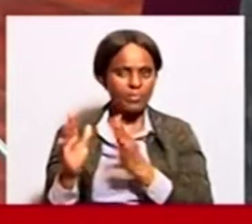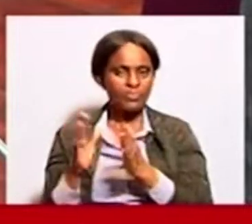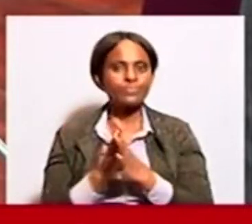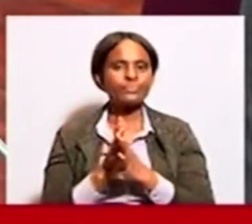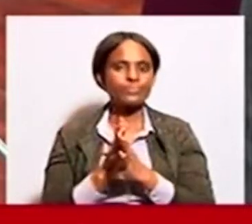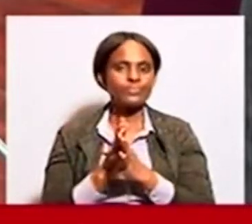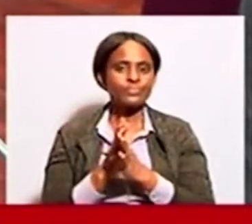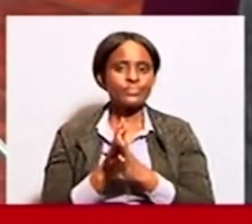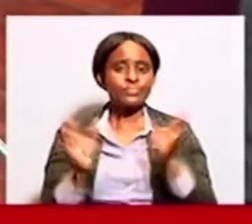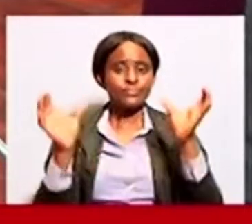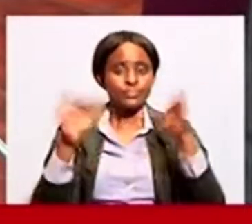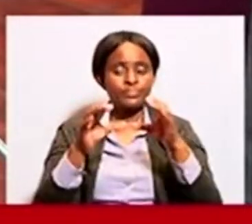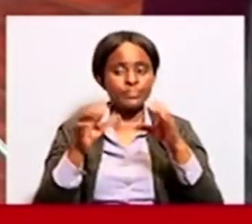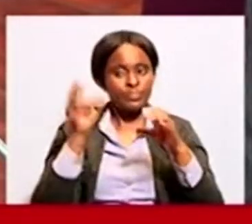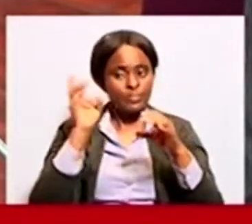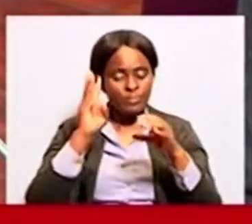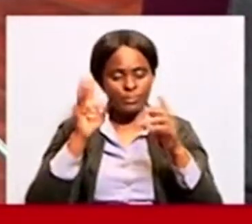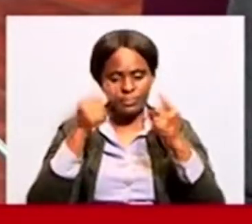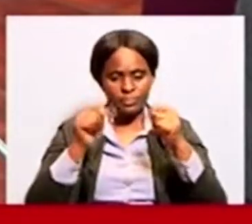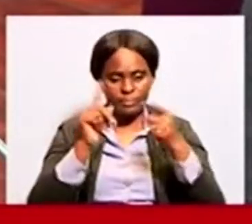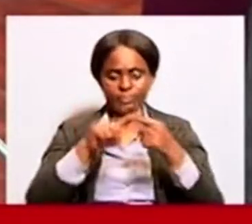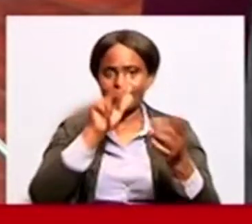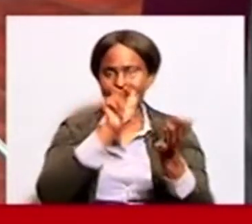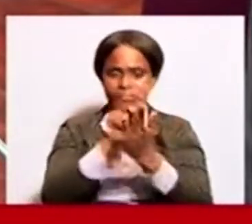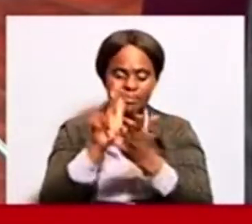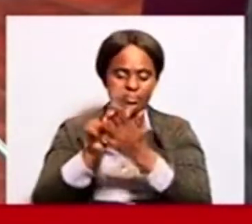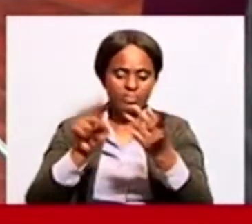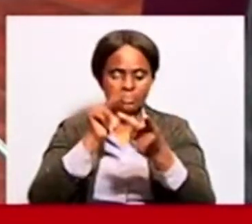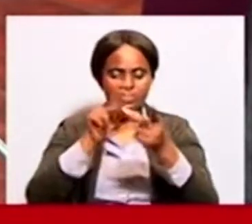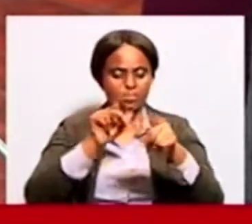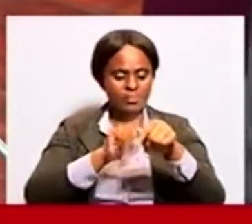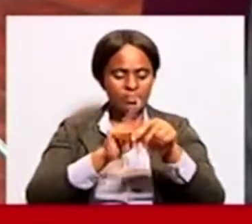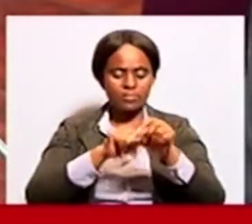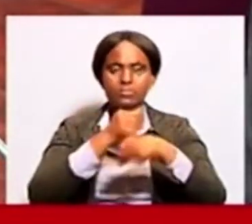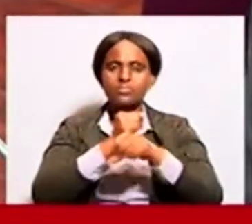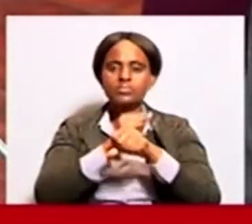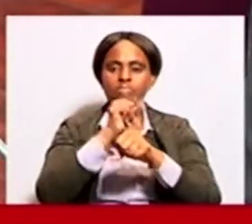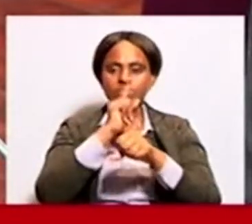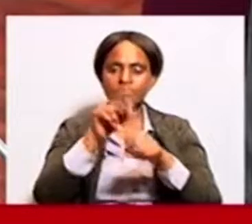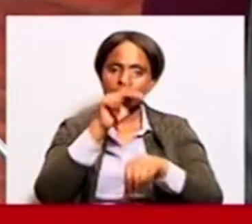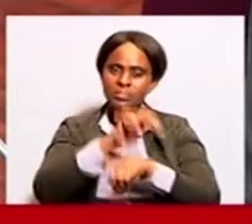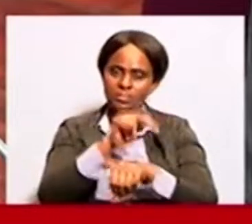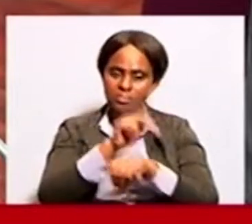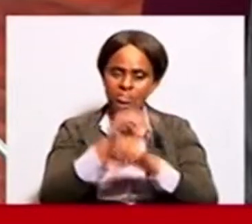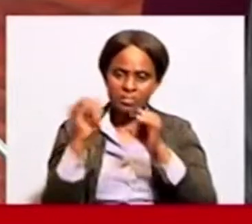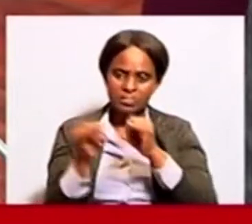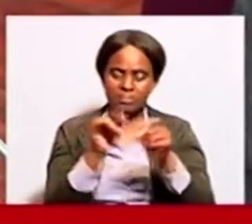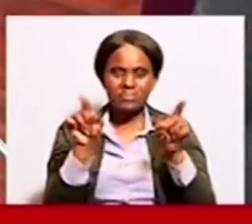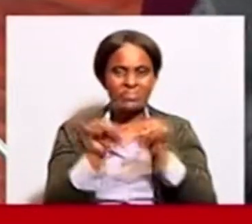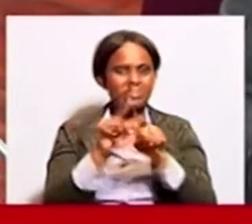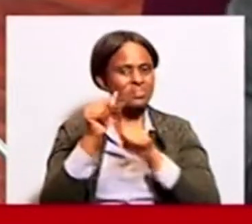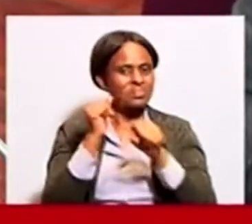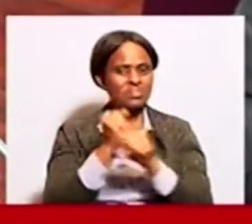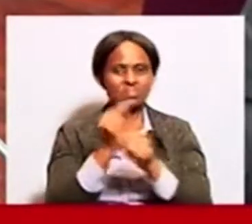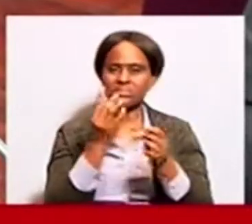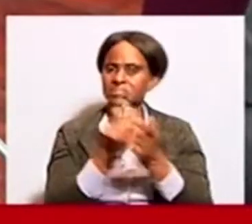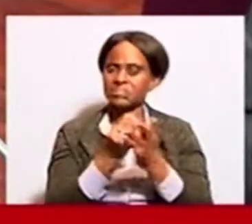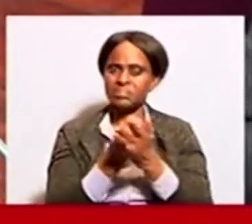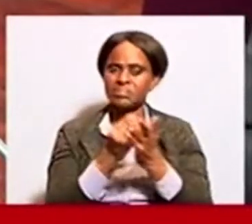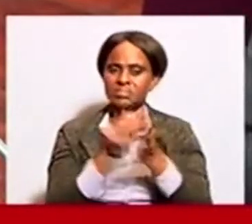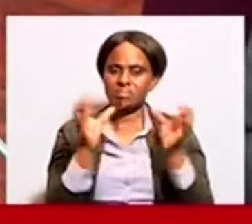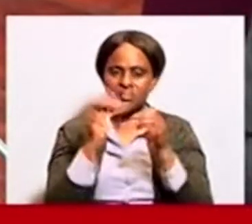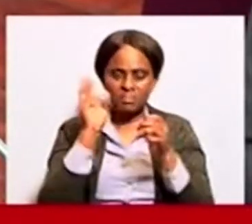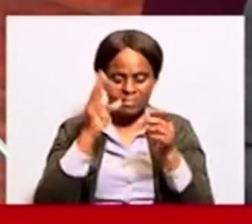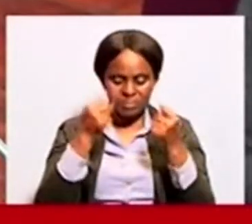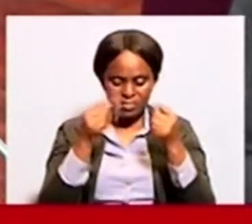measures. The Council will endeavor to secure approvals timely to ensure that projects are implemented in the same year of funding. The